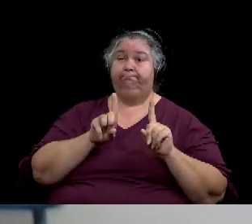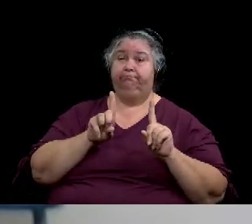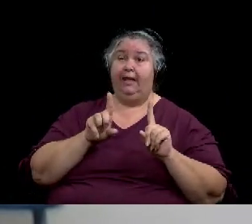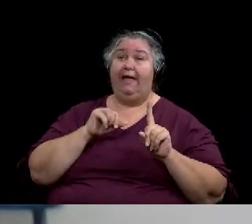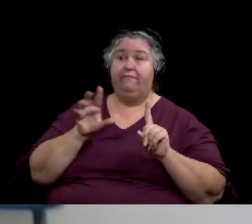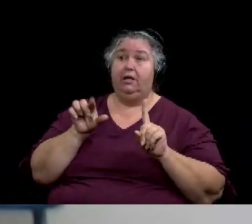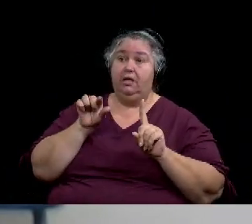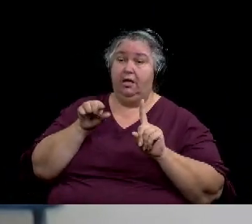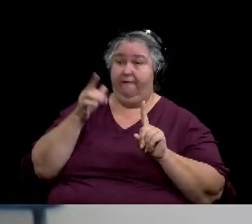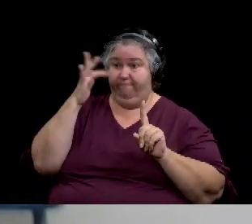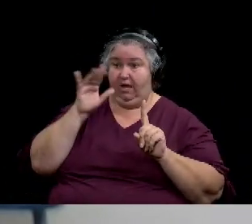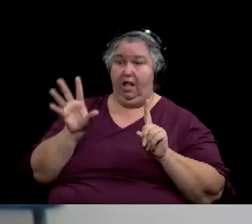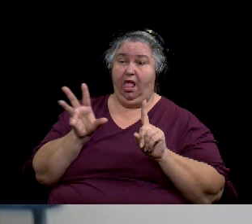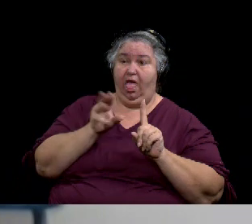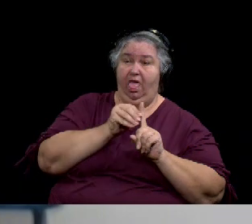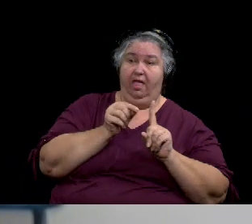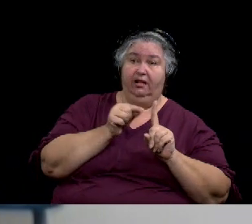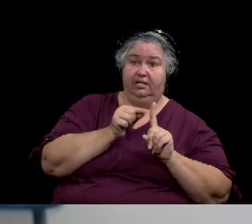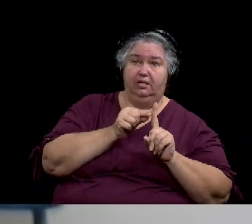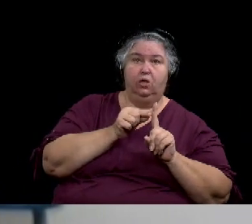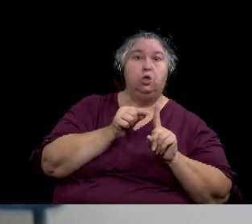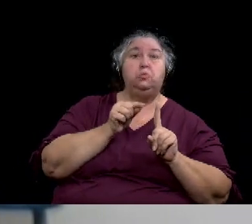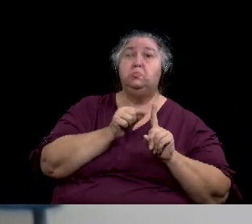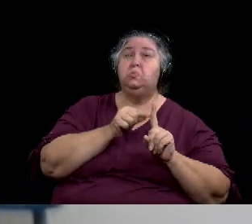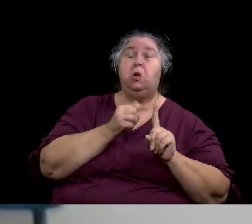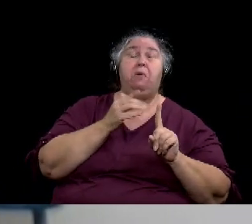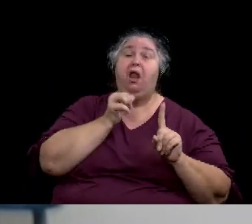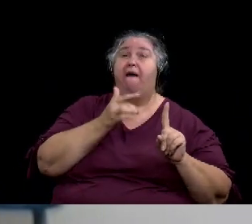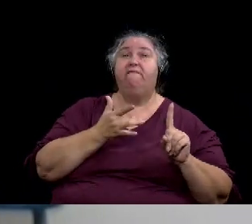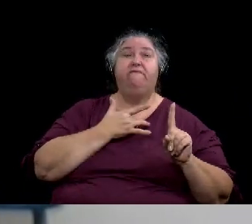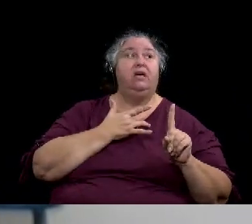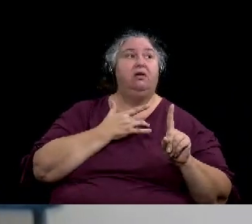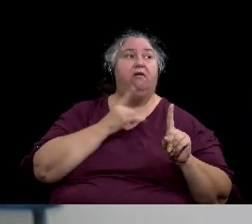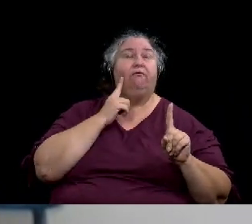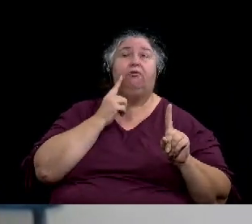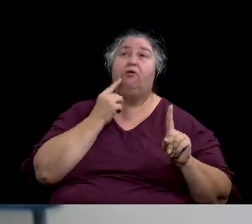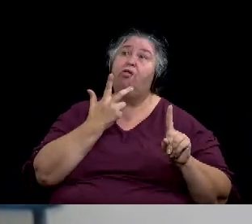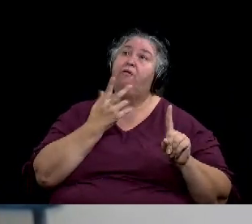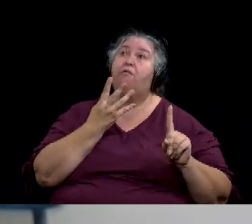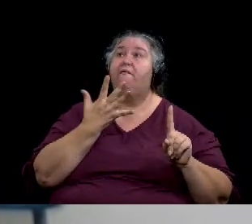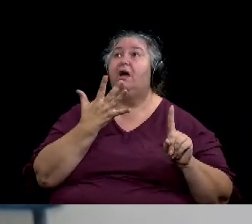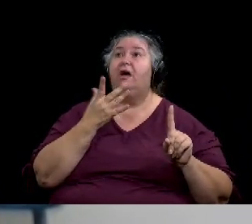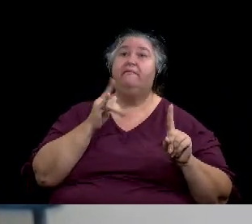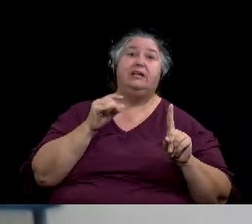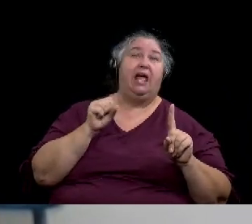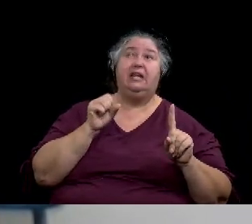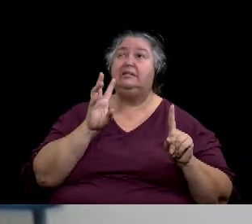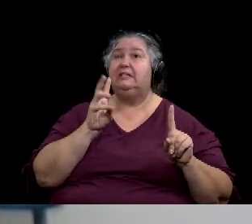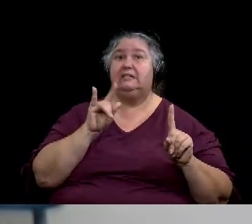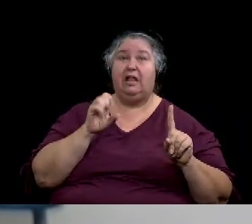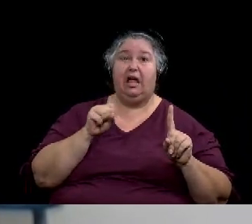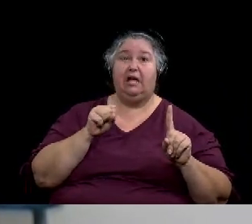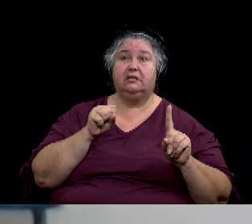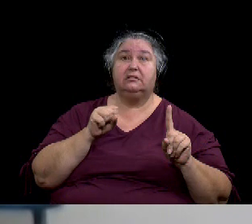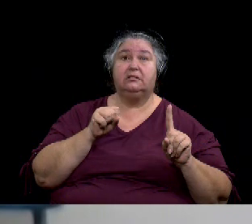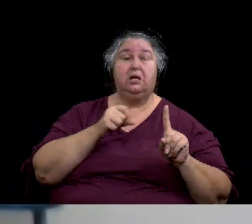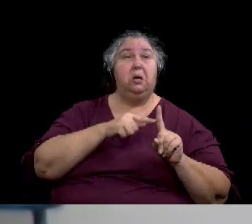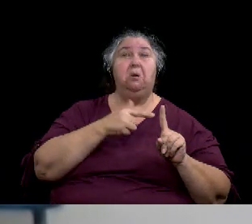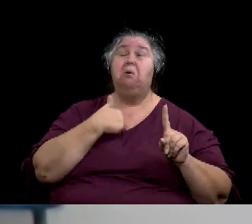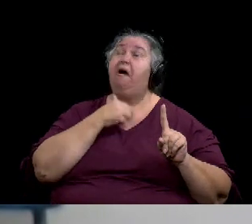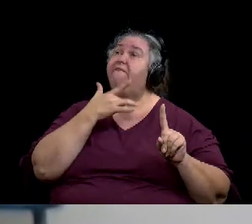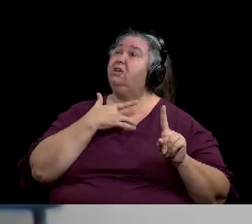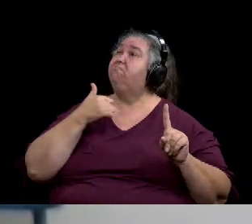illness. And so you may go to an activity, having been exposed already, be symptom-free,